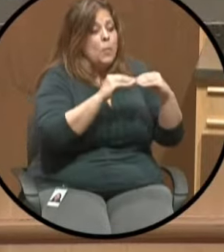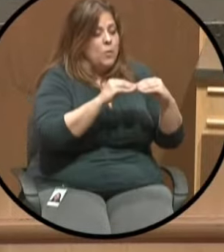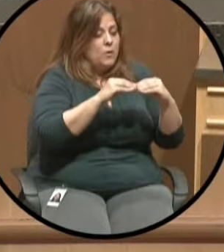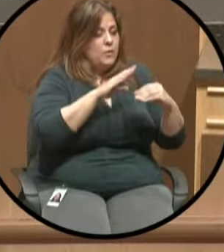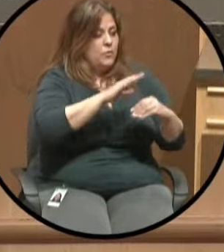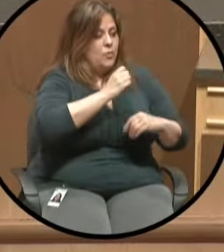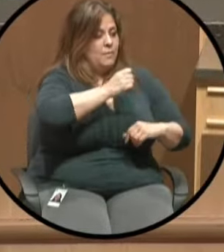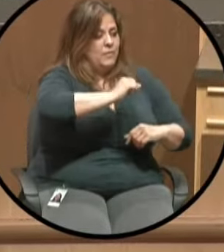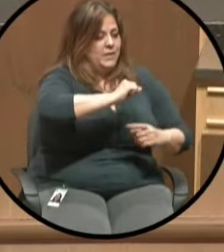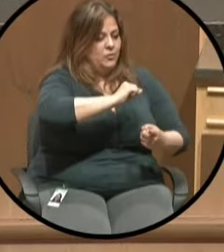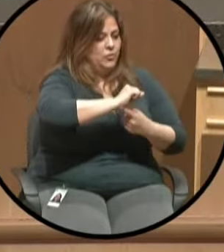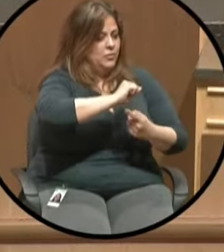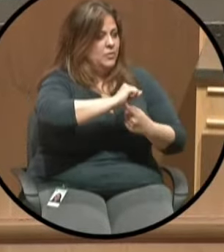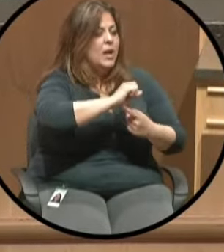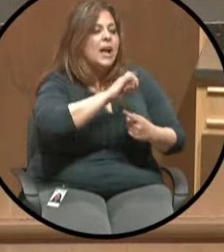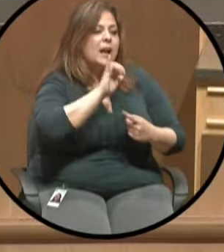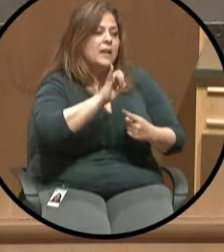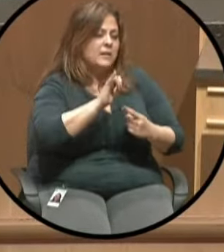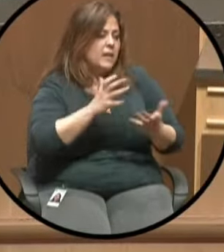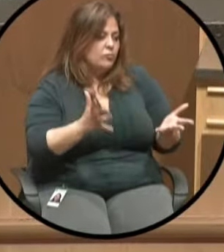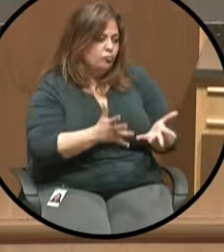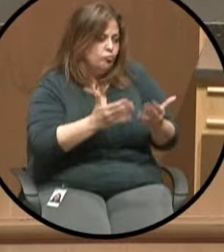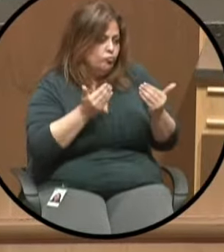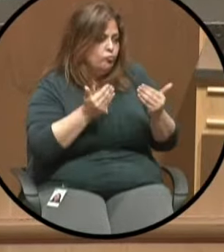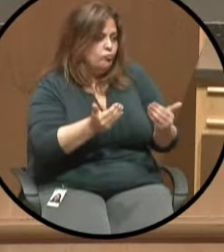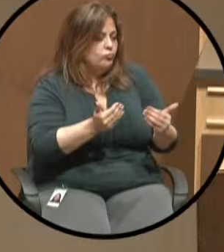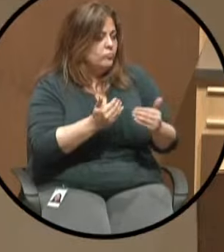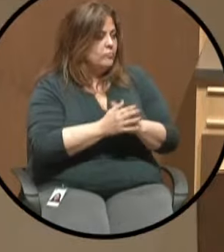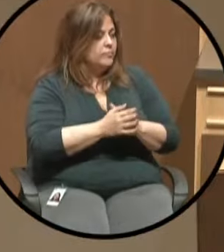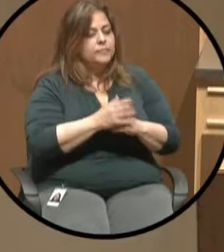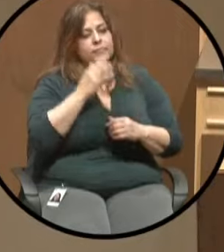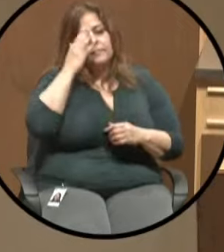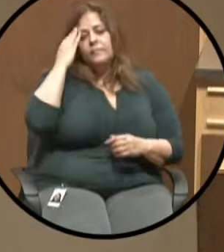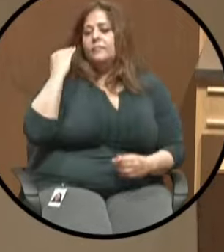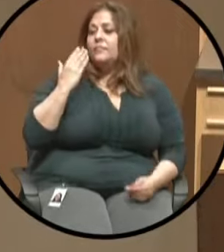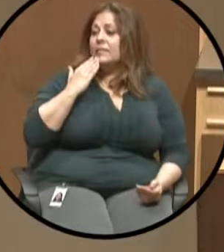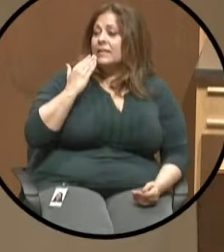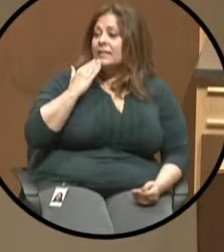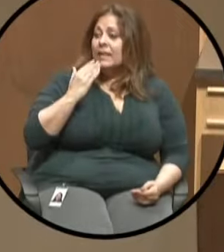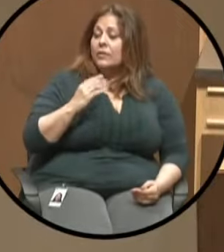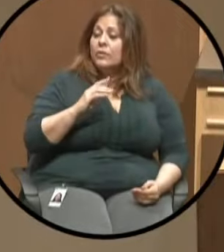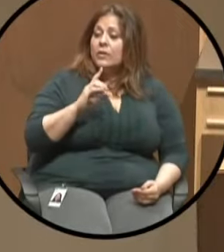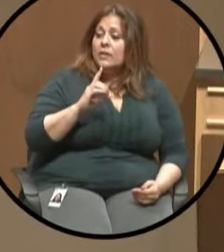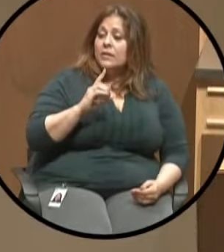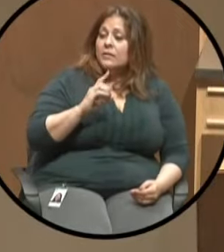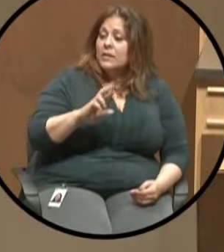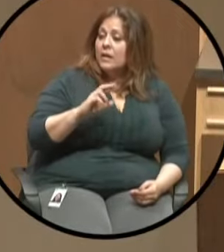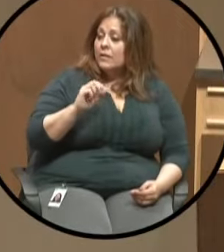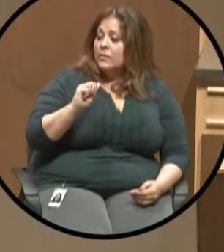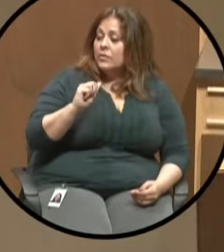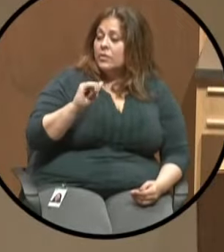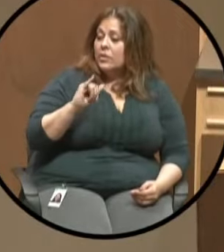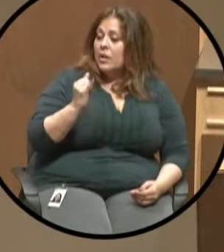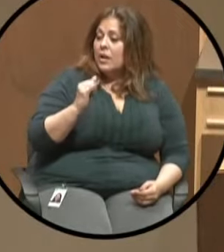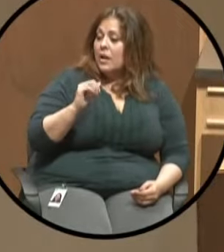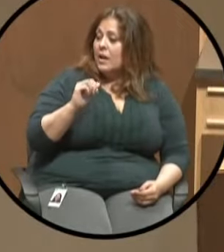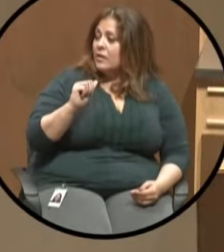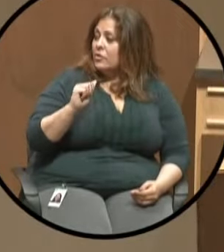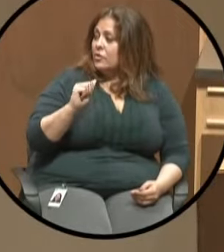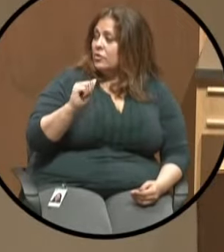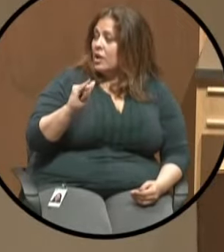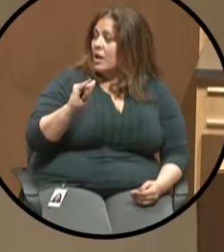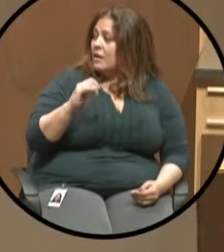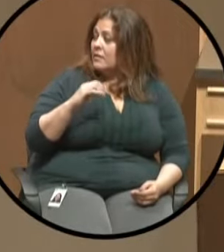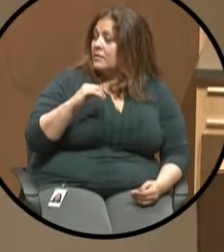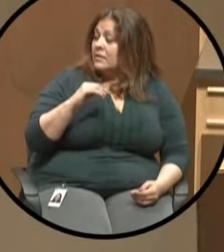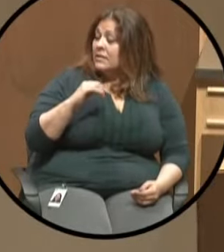So that is greatly encouraged. Thank you, Dr. Mansfield. Dr. Ajay, sort of along the same